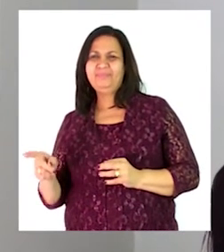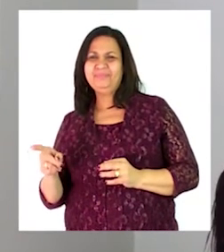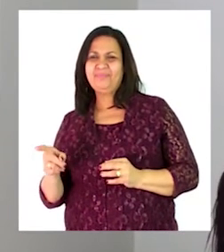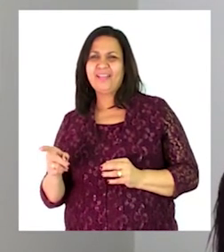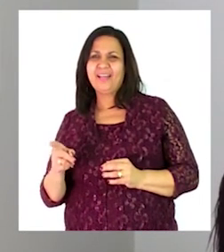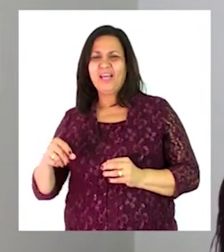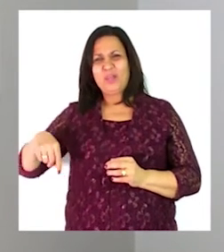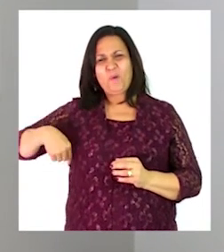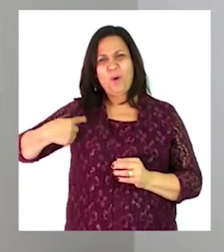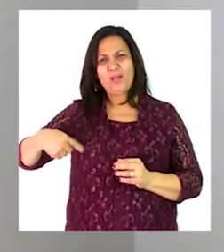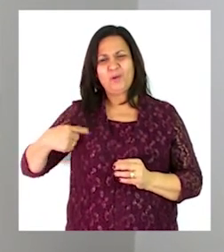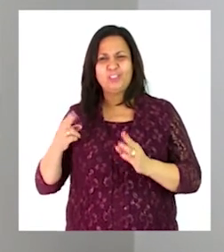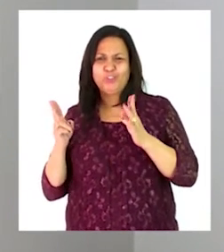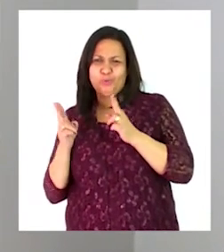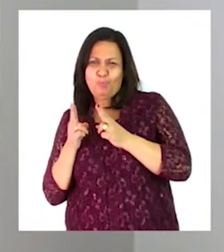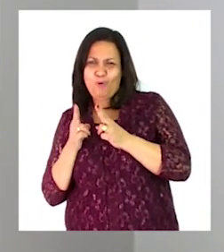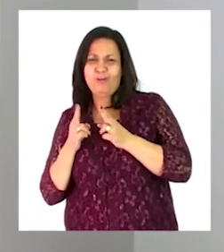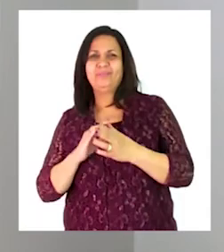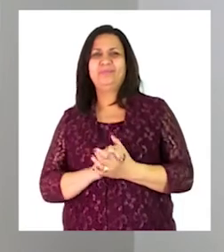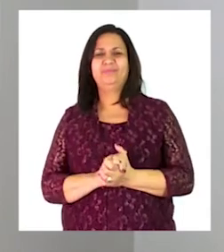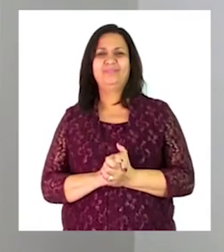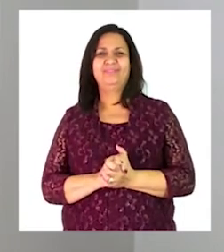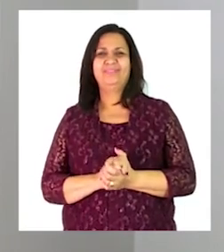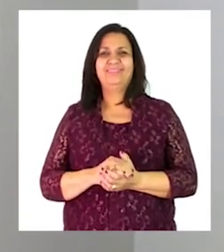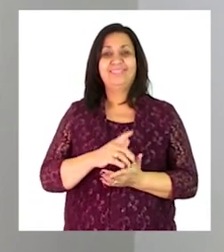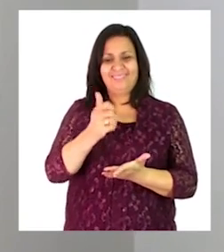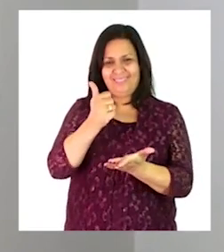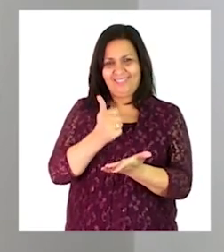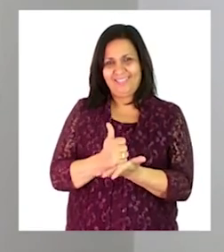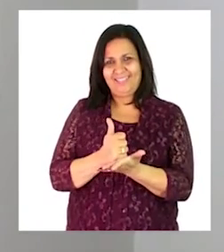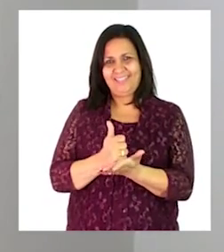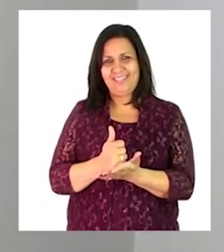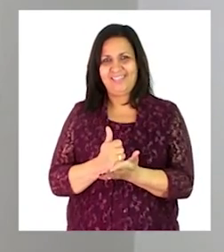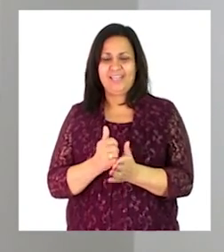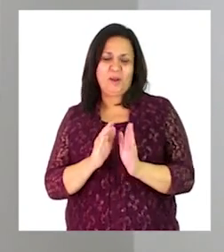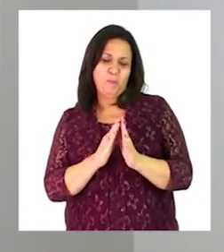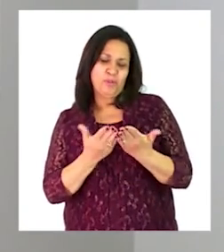is small. Well done. Let's get back to our chairs.